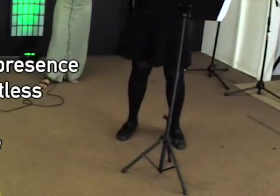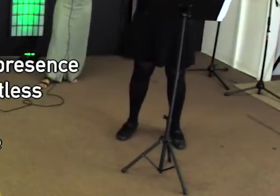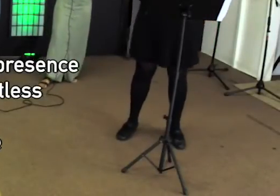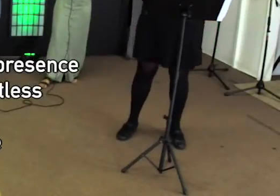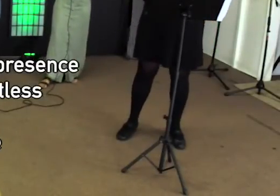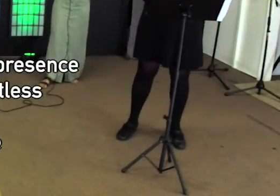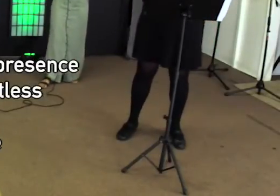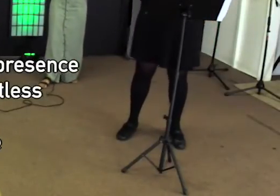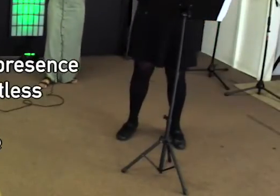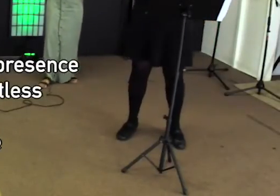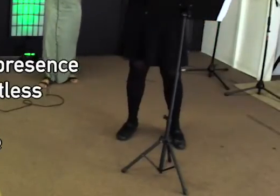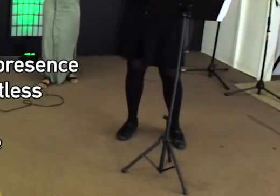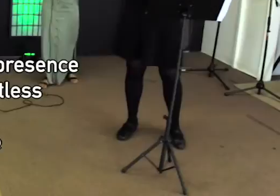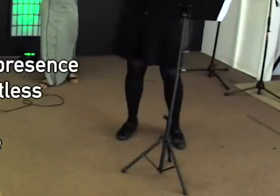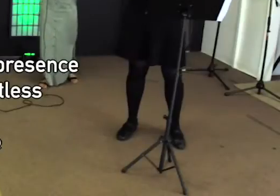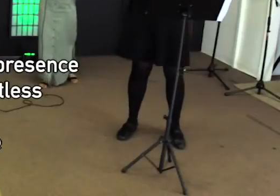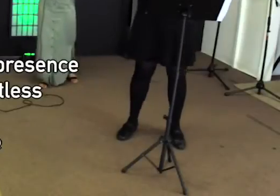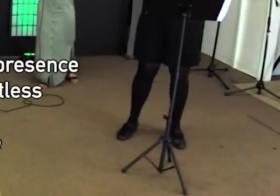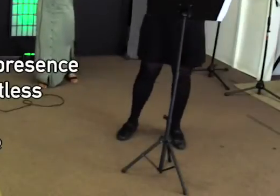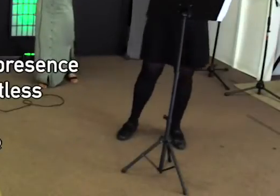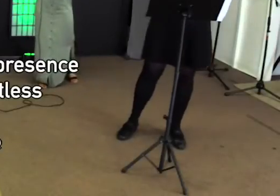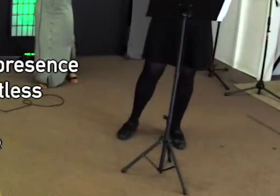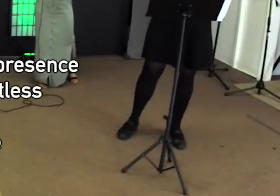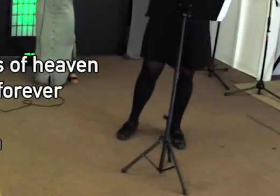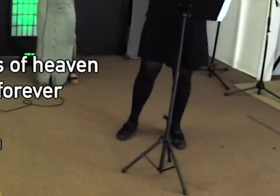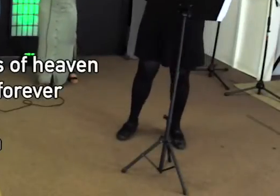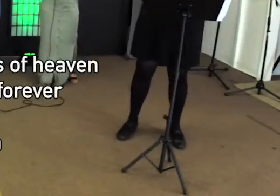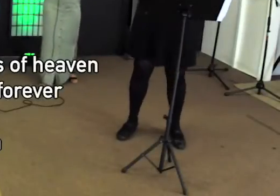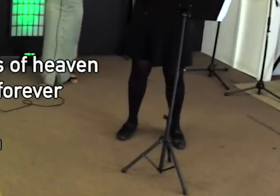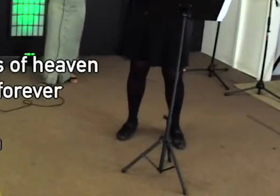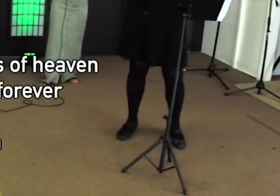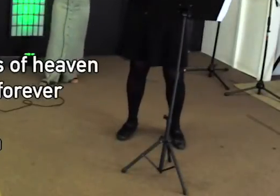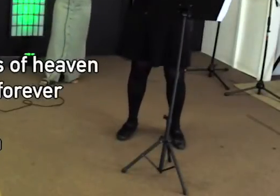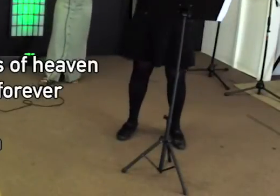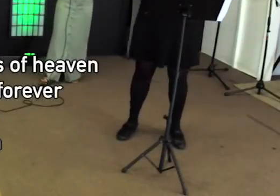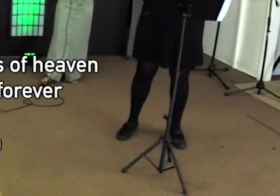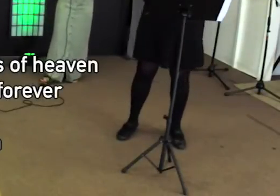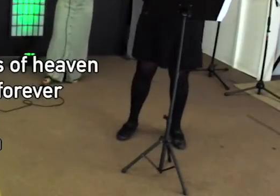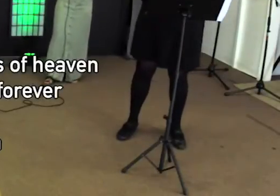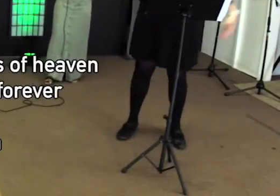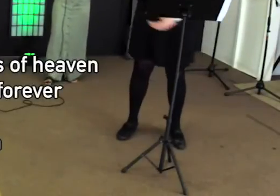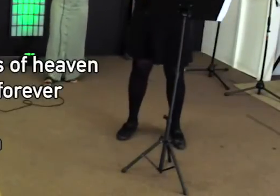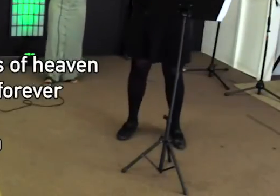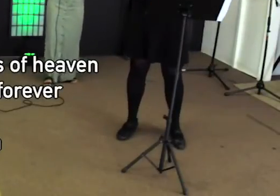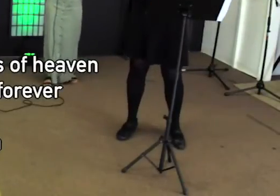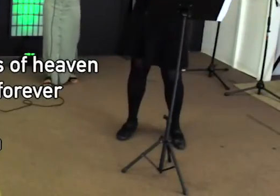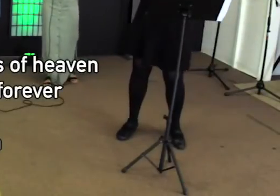Within the arms.